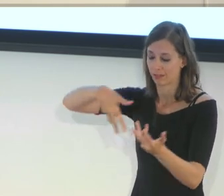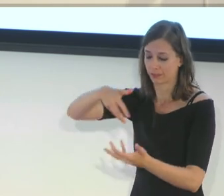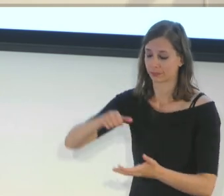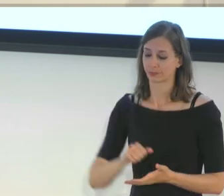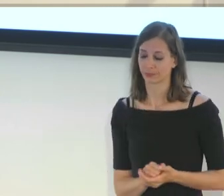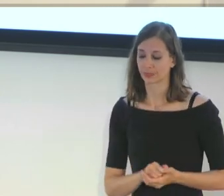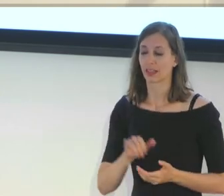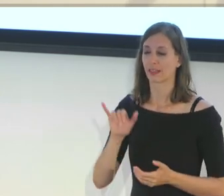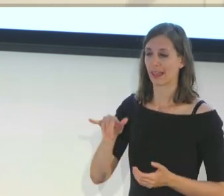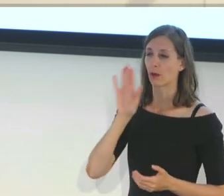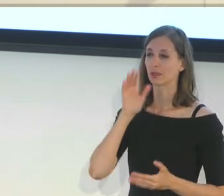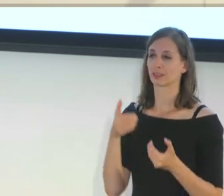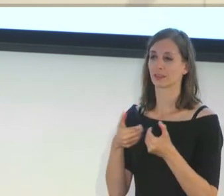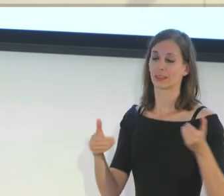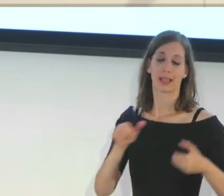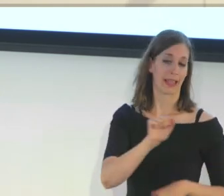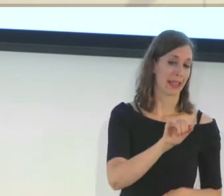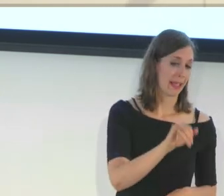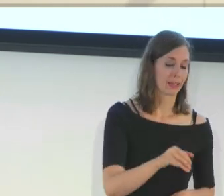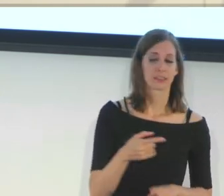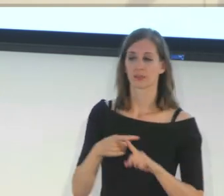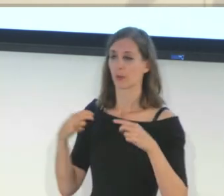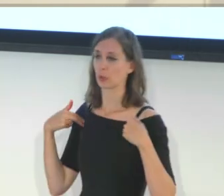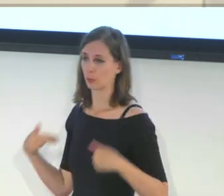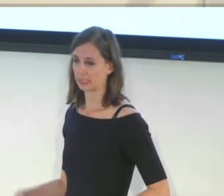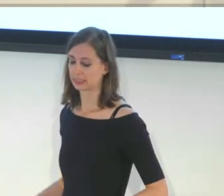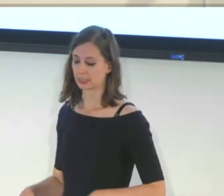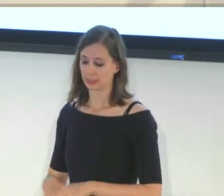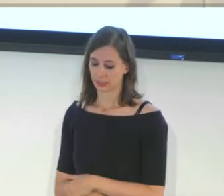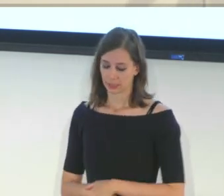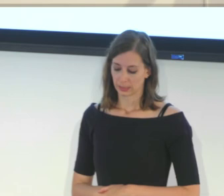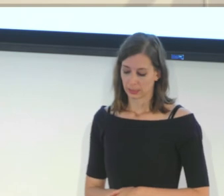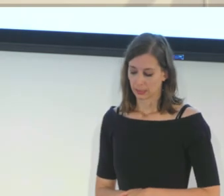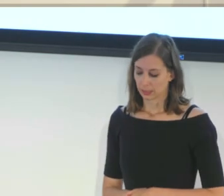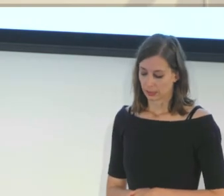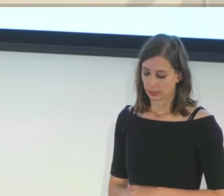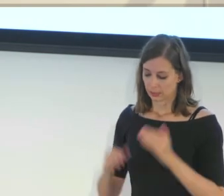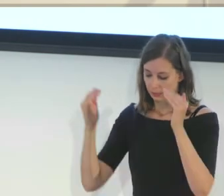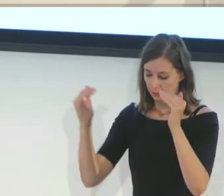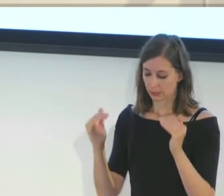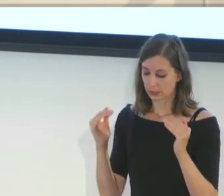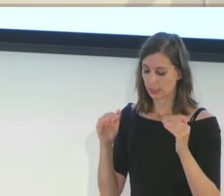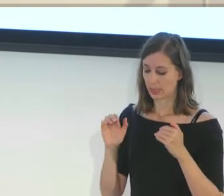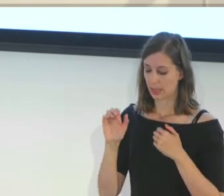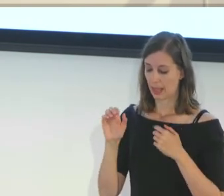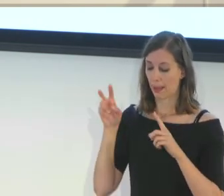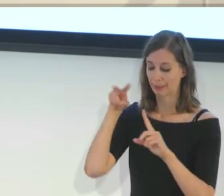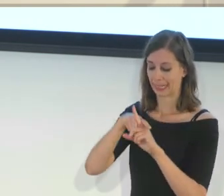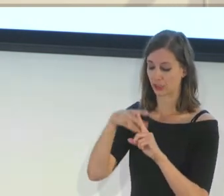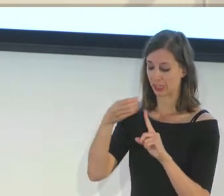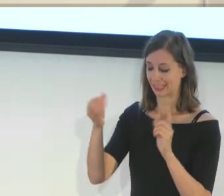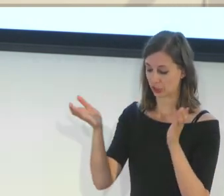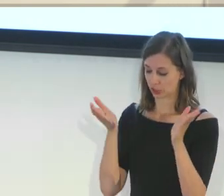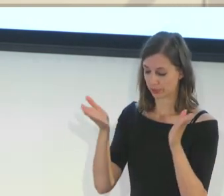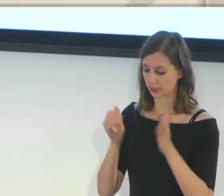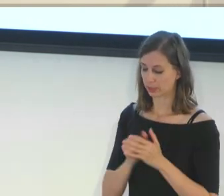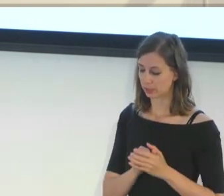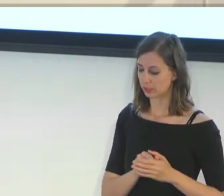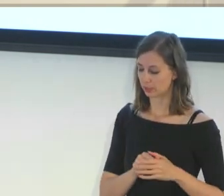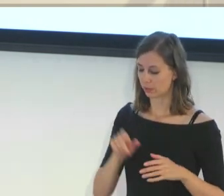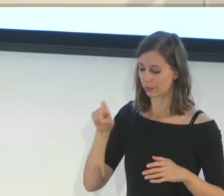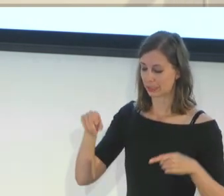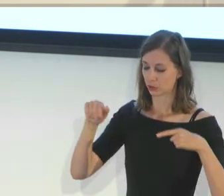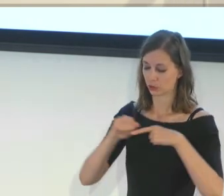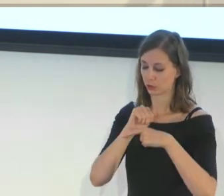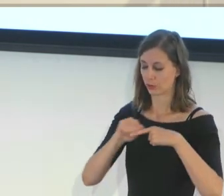humans. At the applications and services layer, it's ensuring that we are training code gen models on